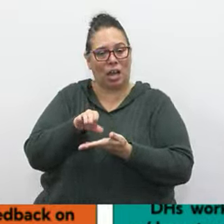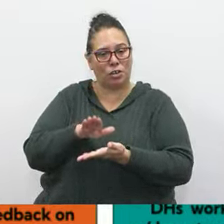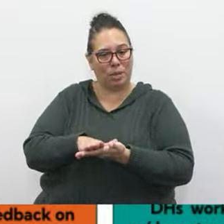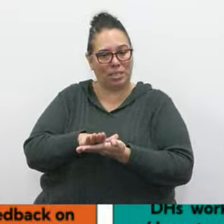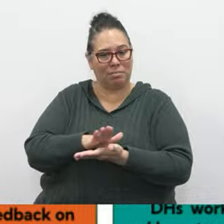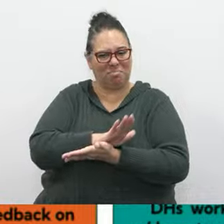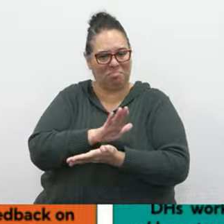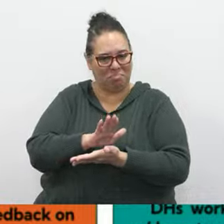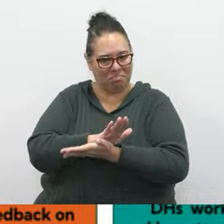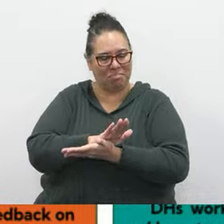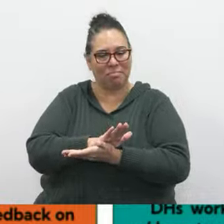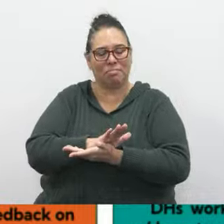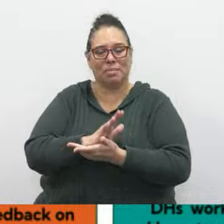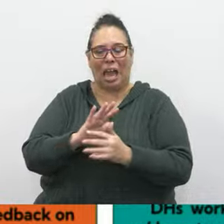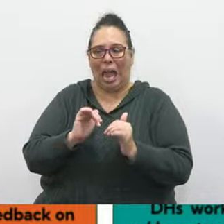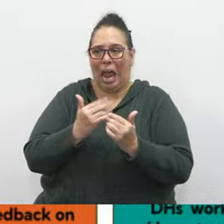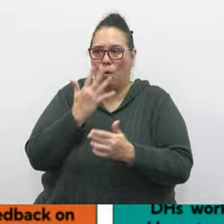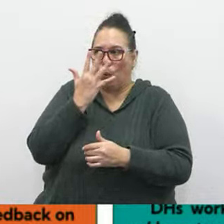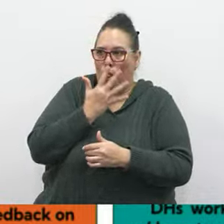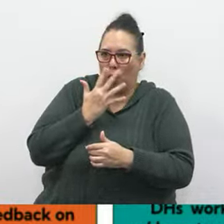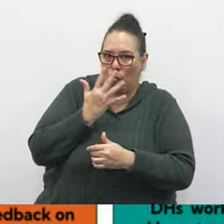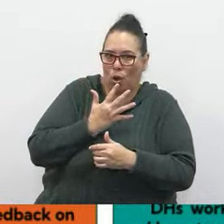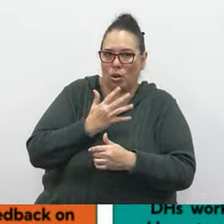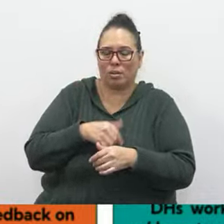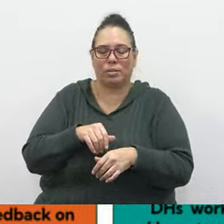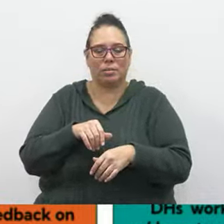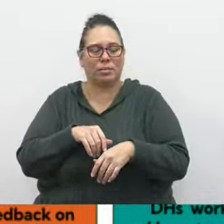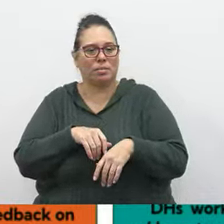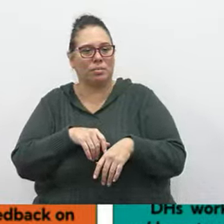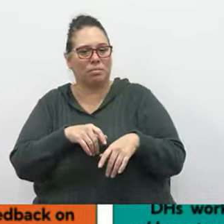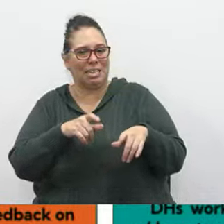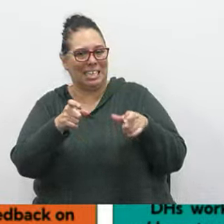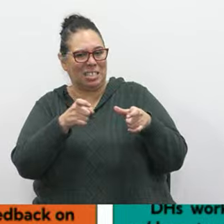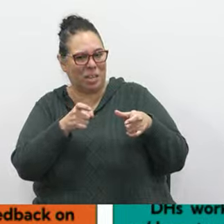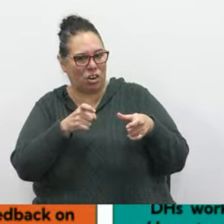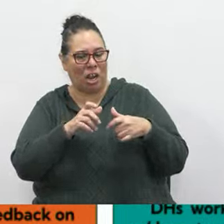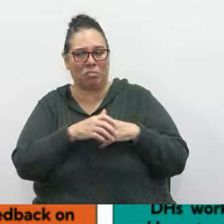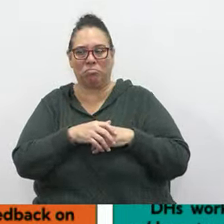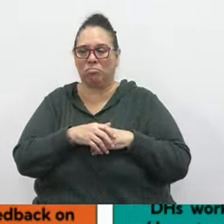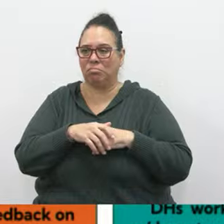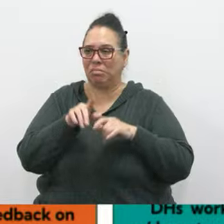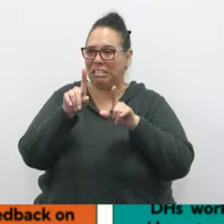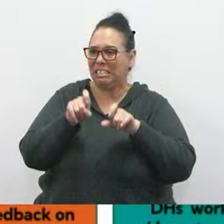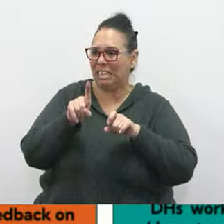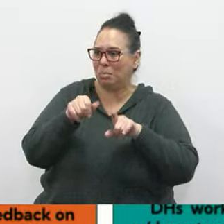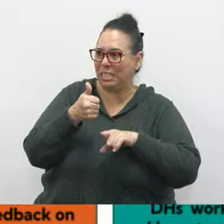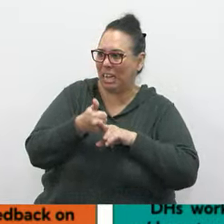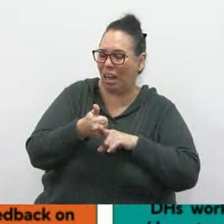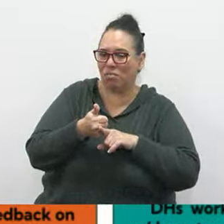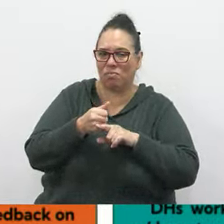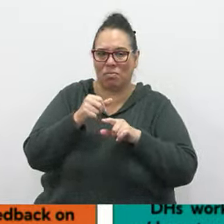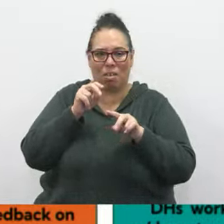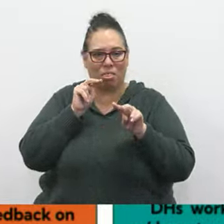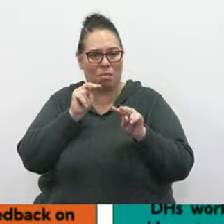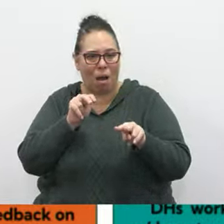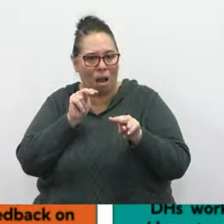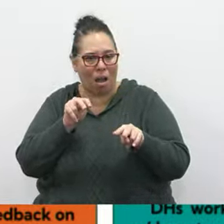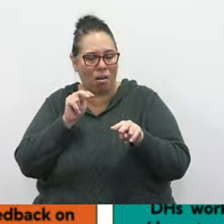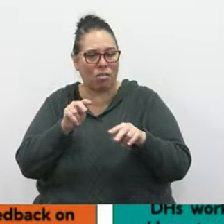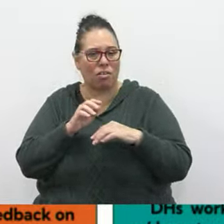administration, what that would look like, the actual assessment, how to monitor the assessment with the data, and then